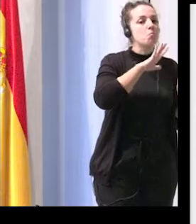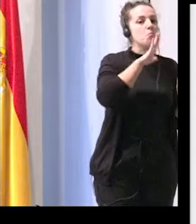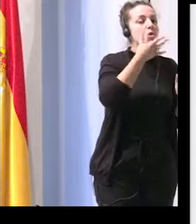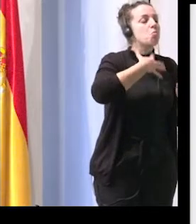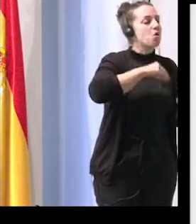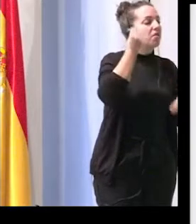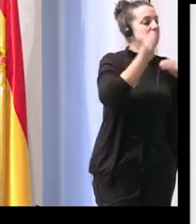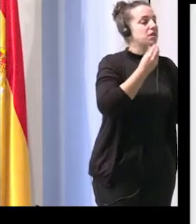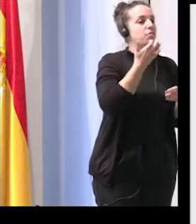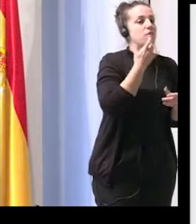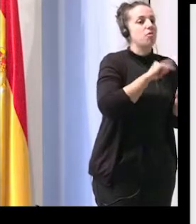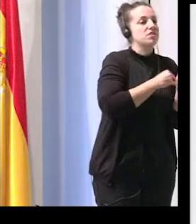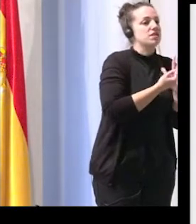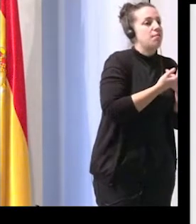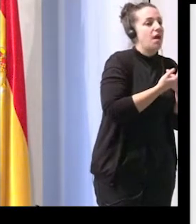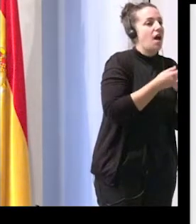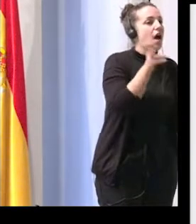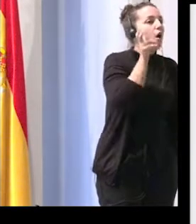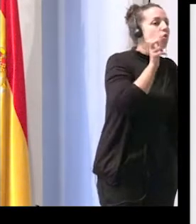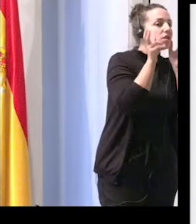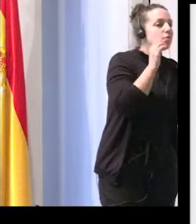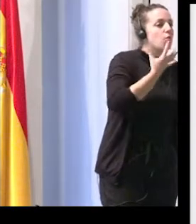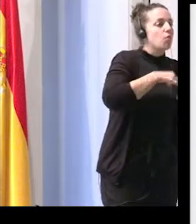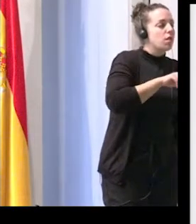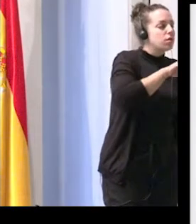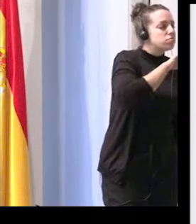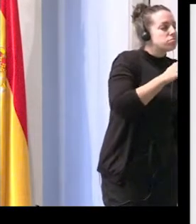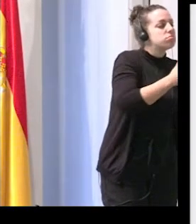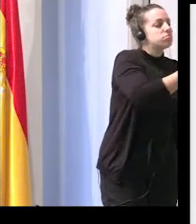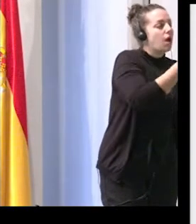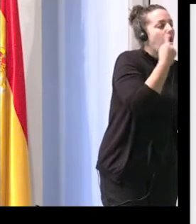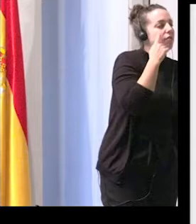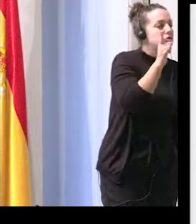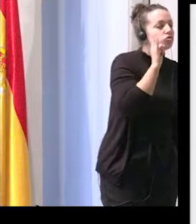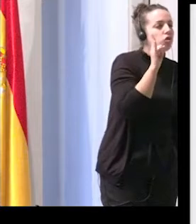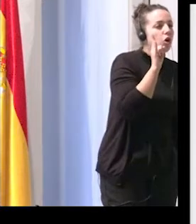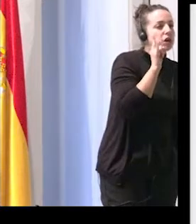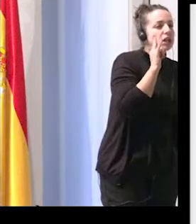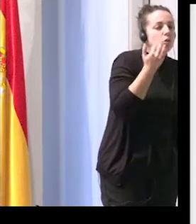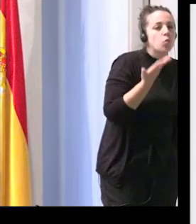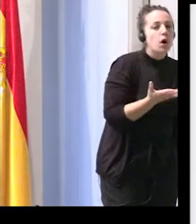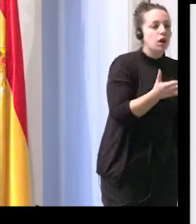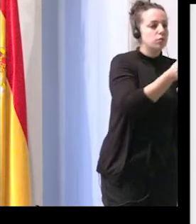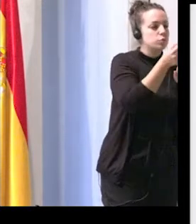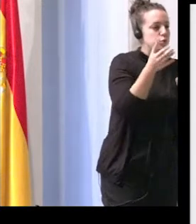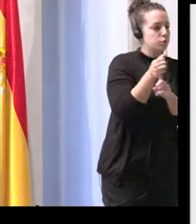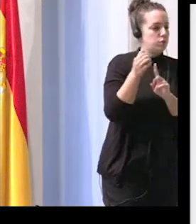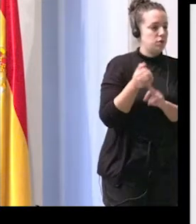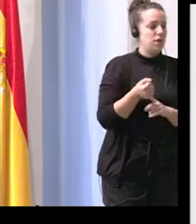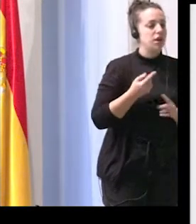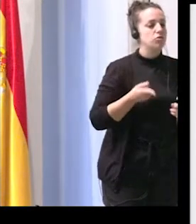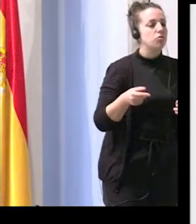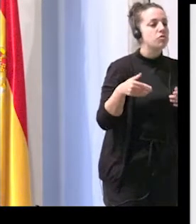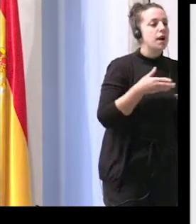out, what is this sound? And this is a different stream than neurons which connect here